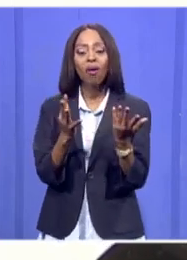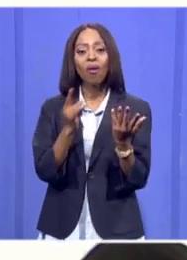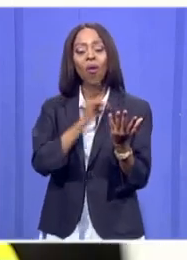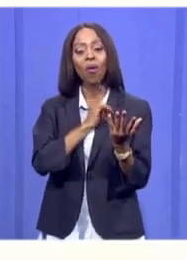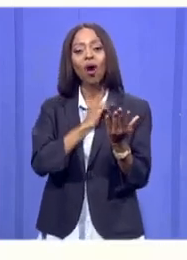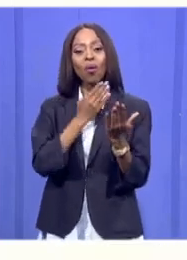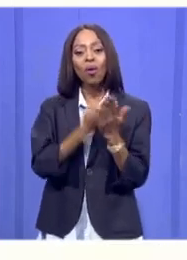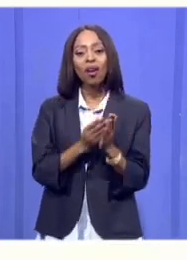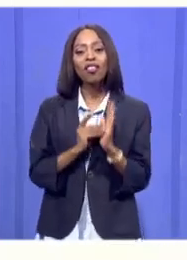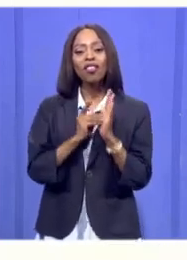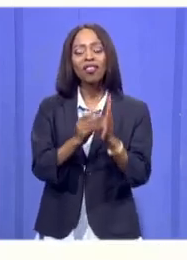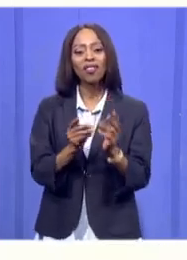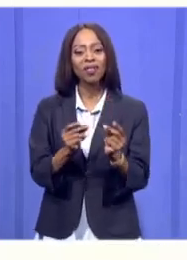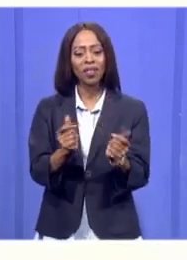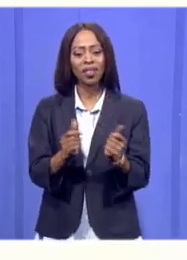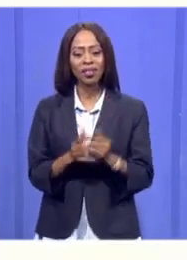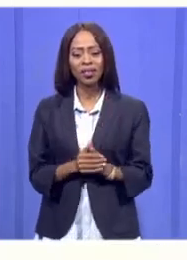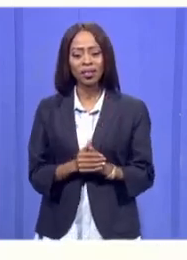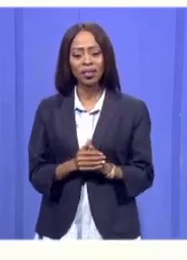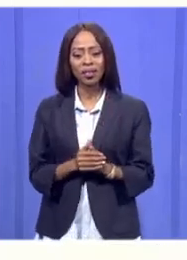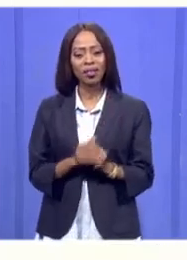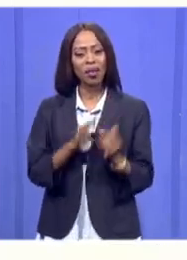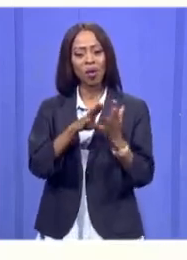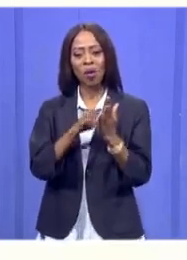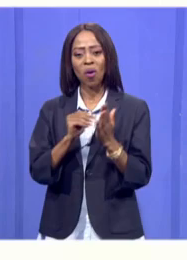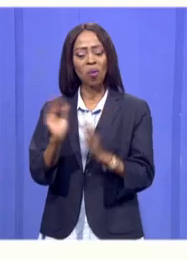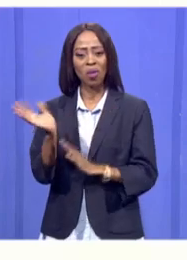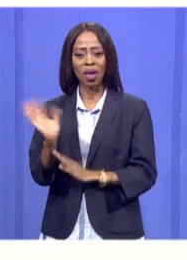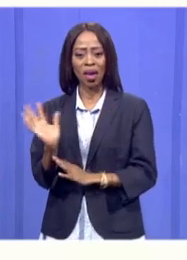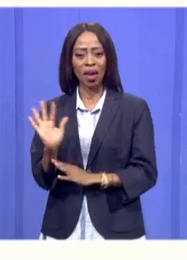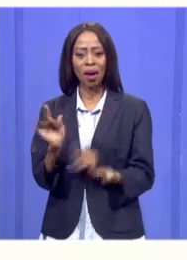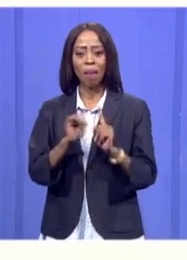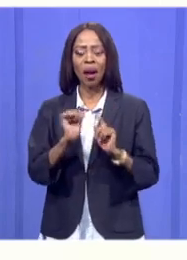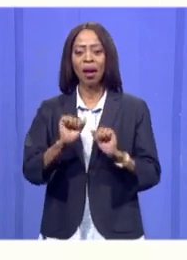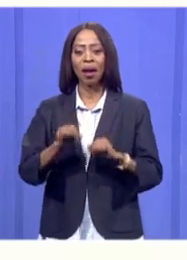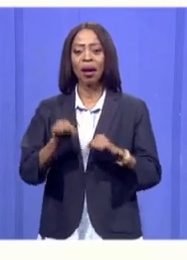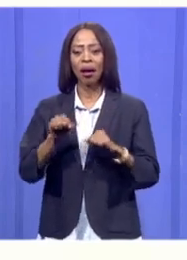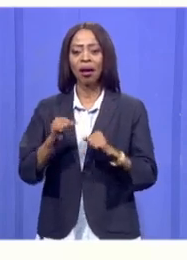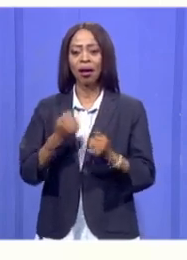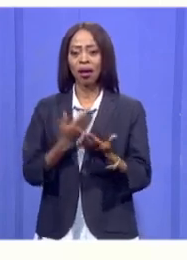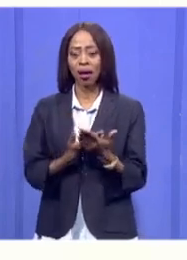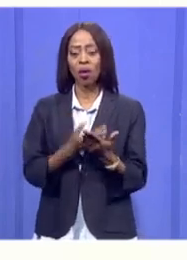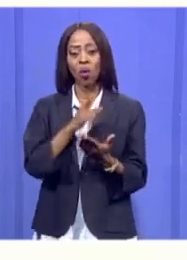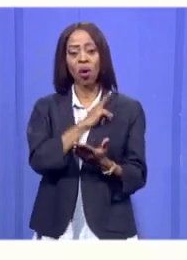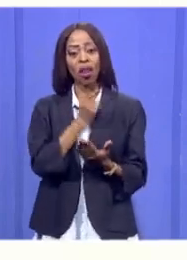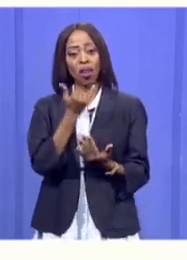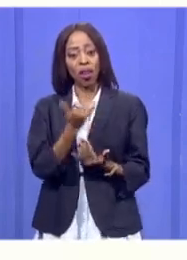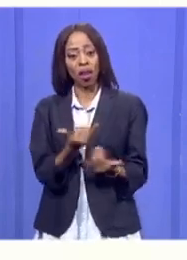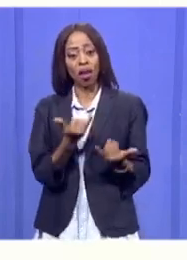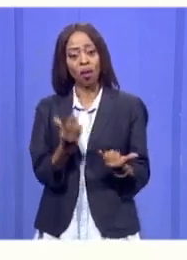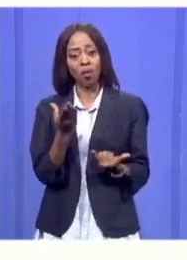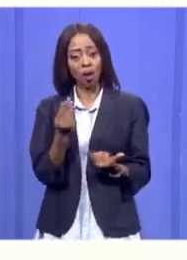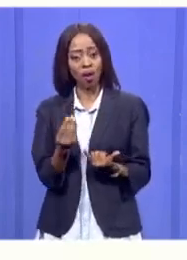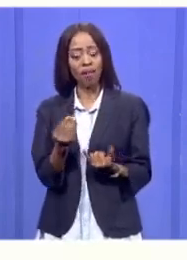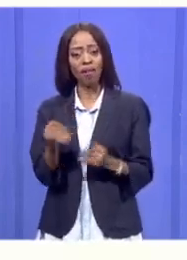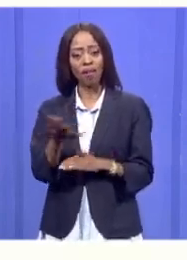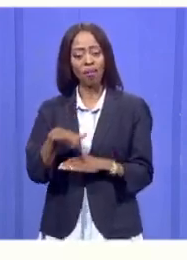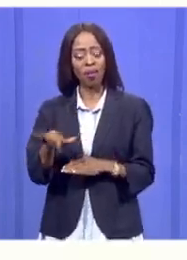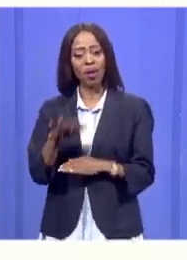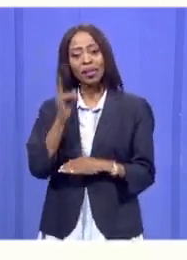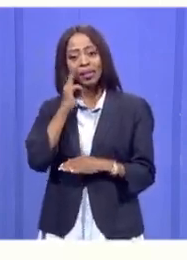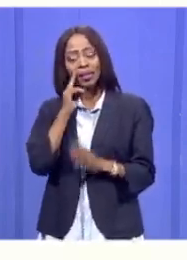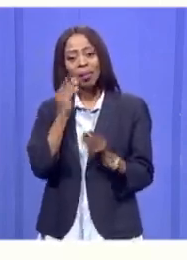to deliver? It's not about replication. It's about the ability that now we have a laboratory in place. We can